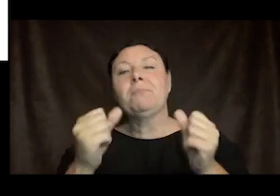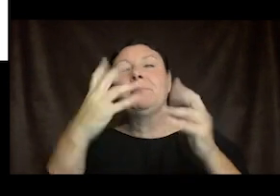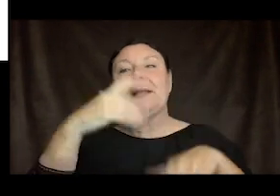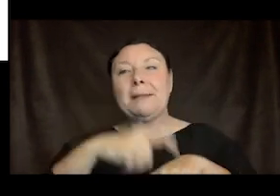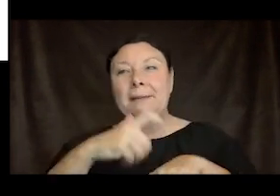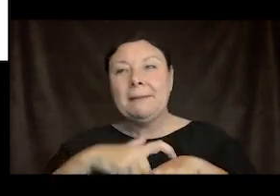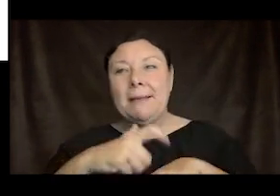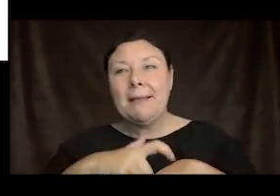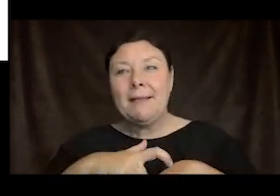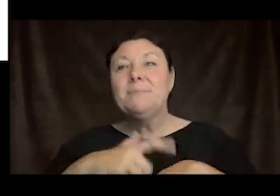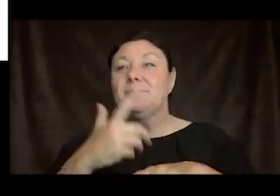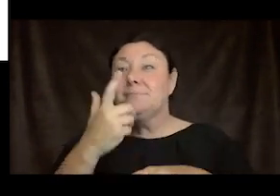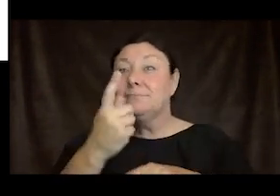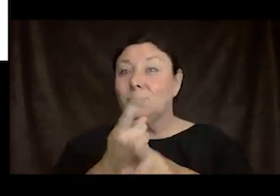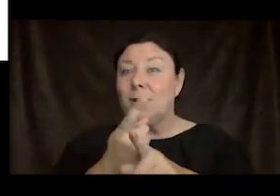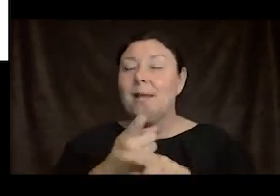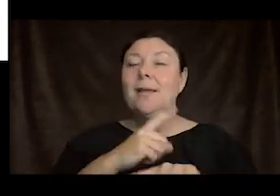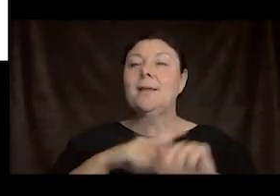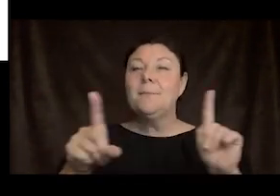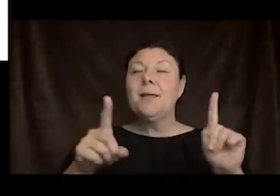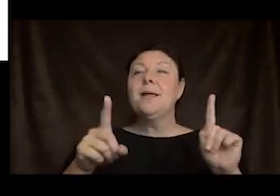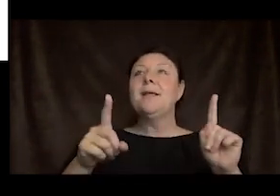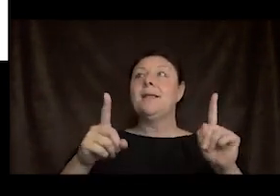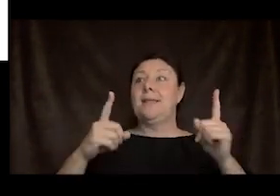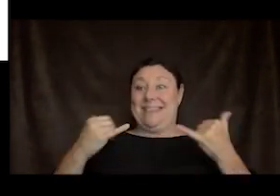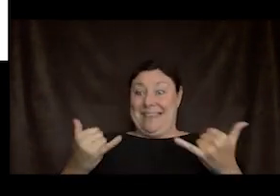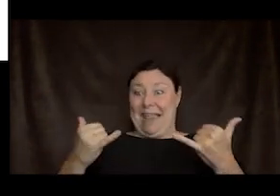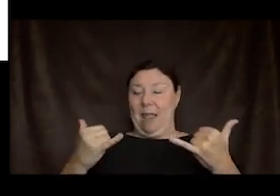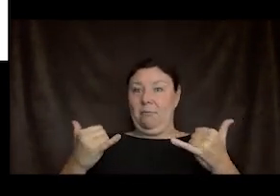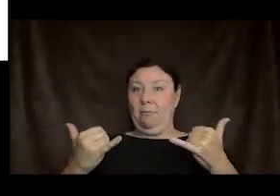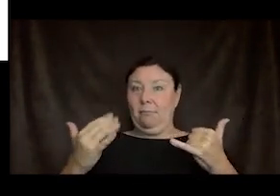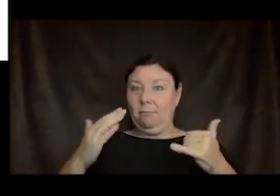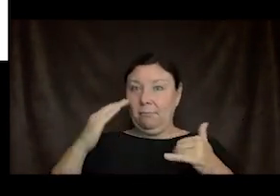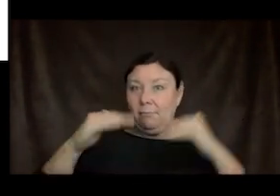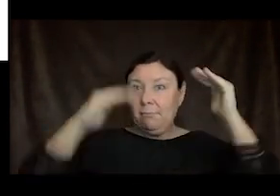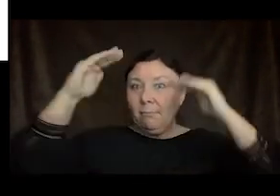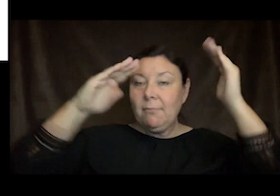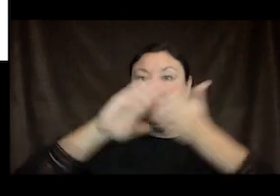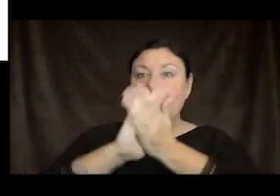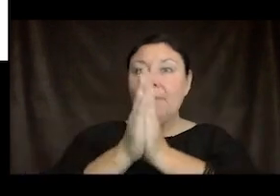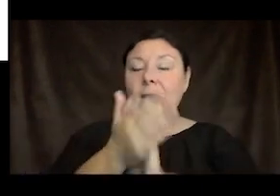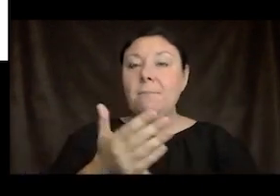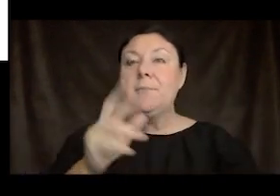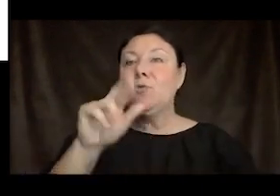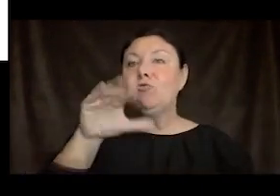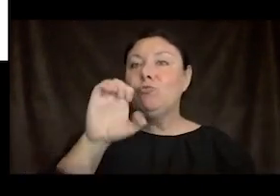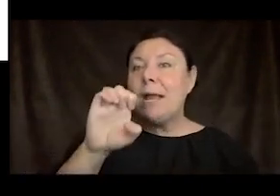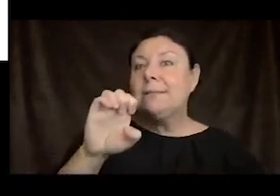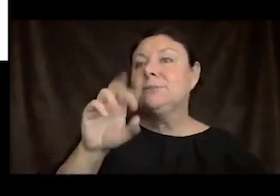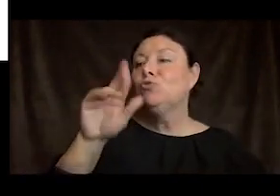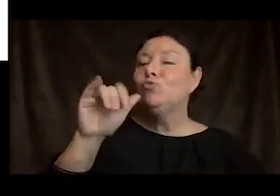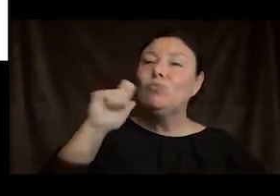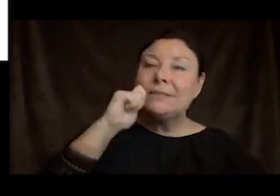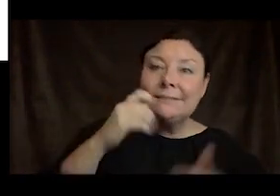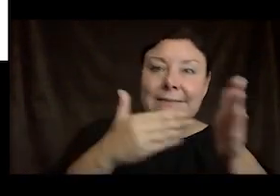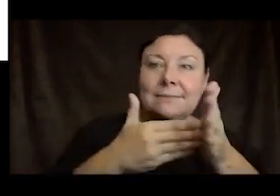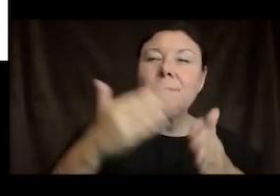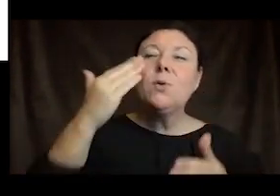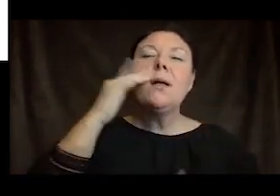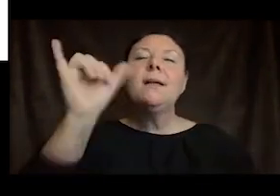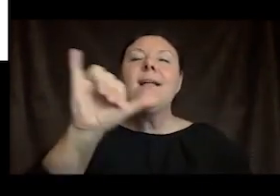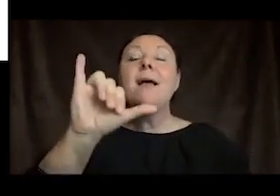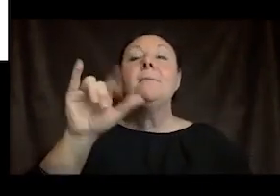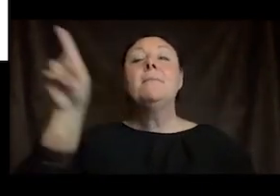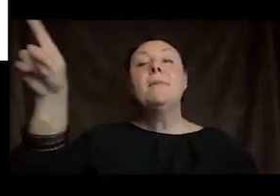or about racism. An example might be, we know that the 49ers quarterback Colin Kaepernick,